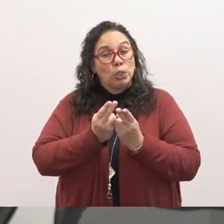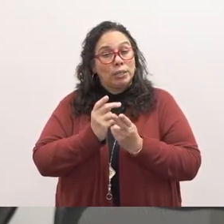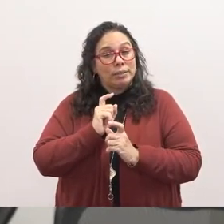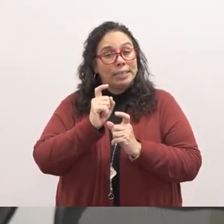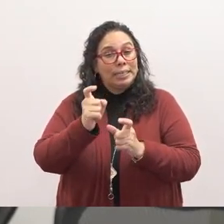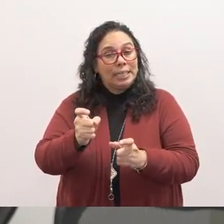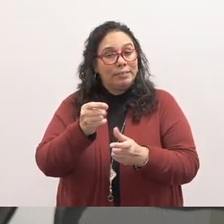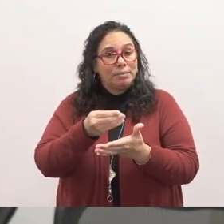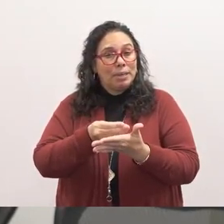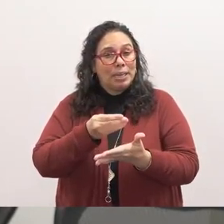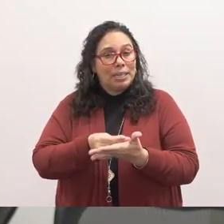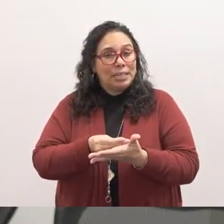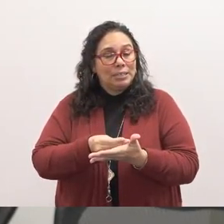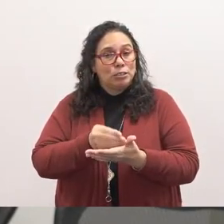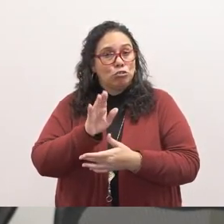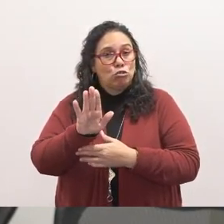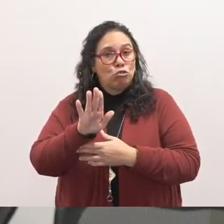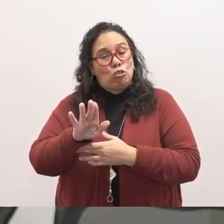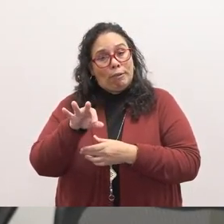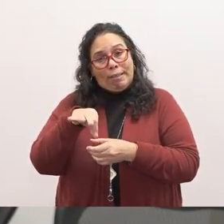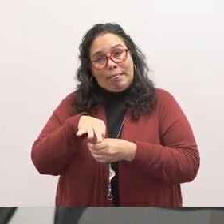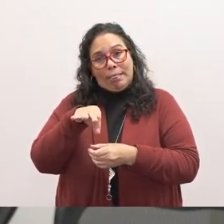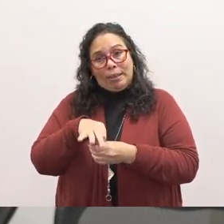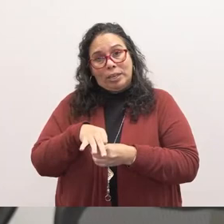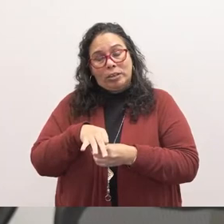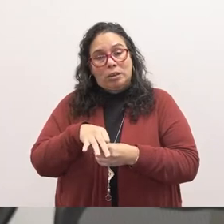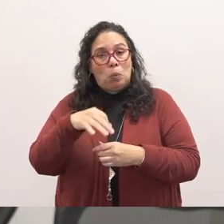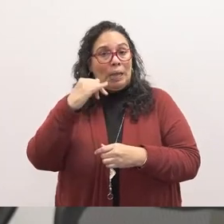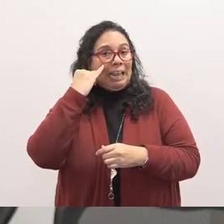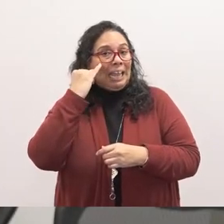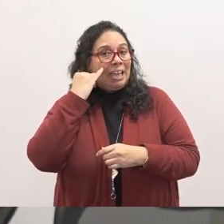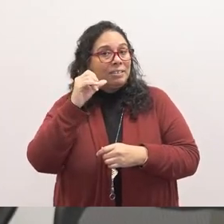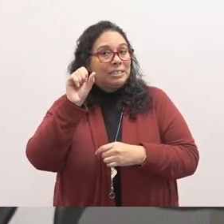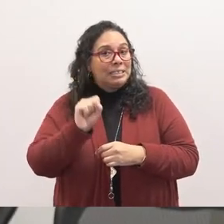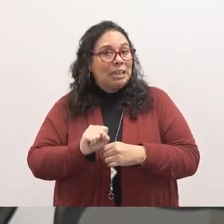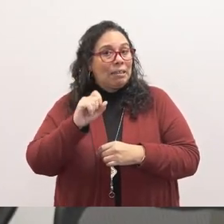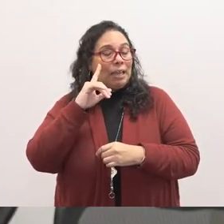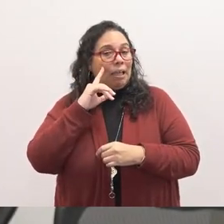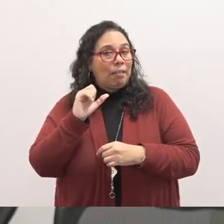your campaign? What if Southern California,